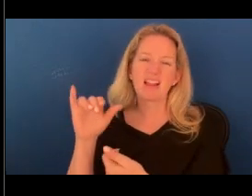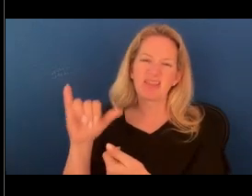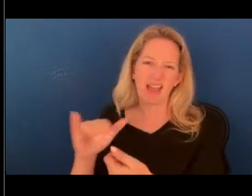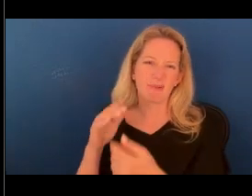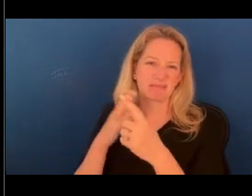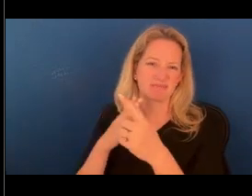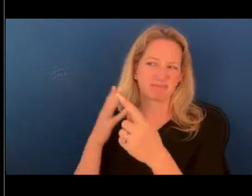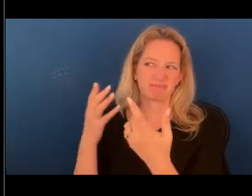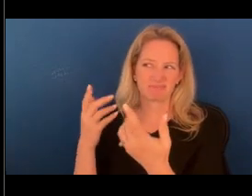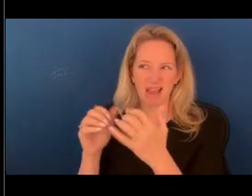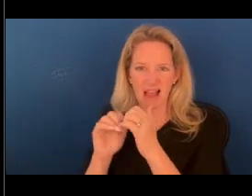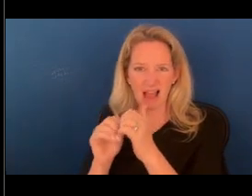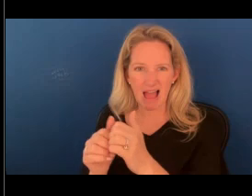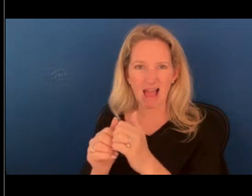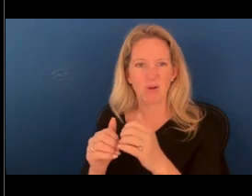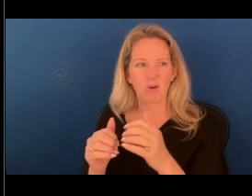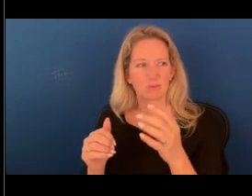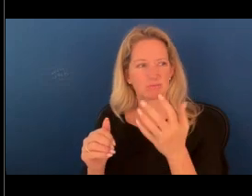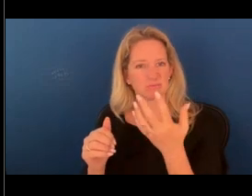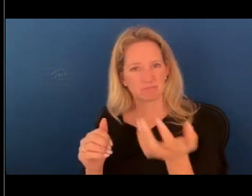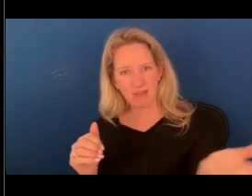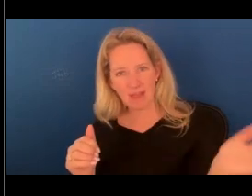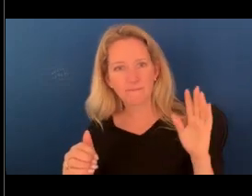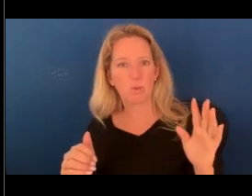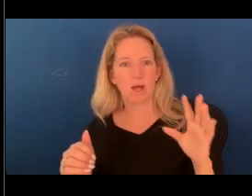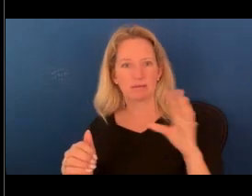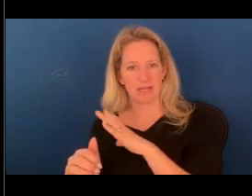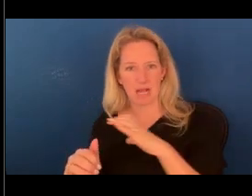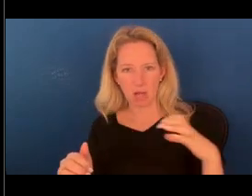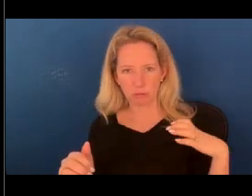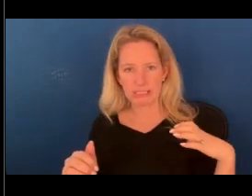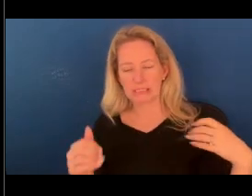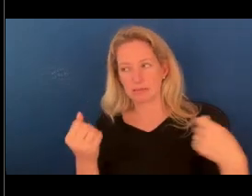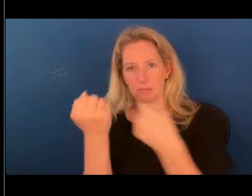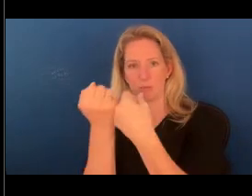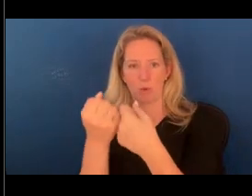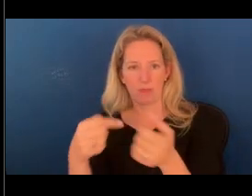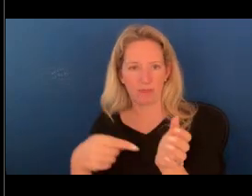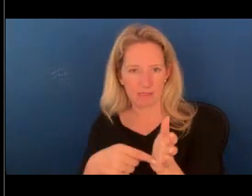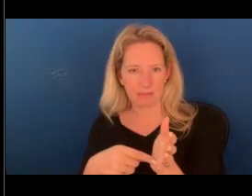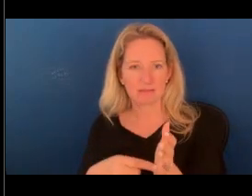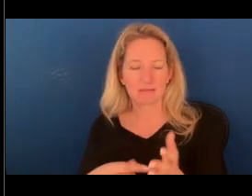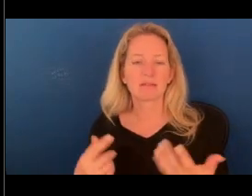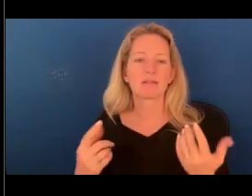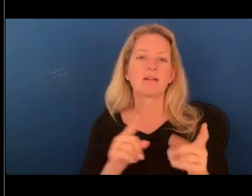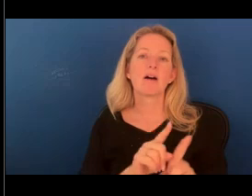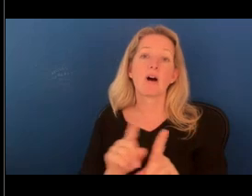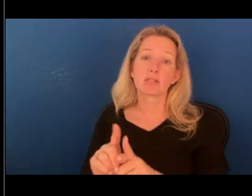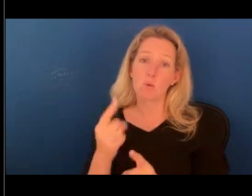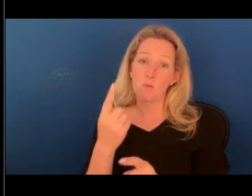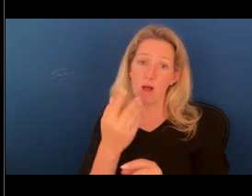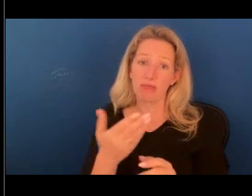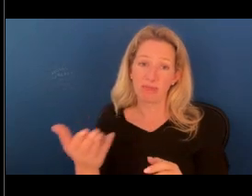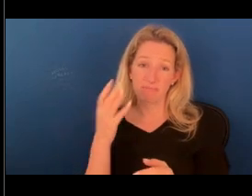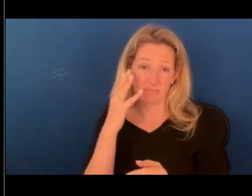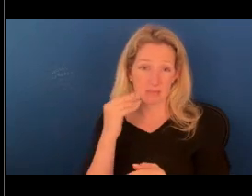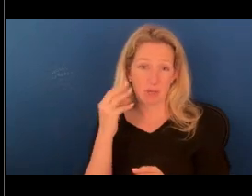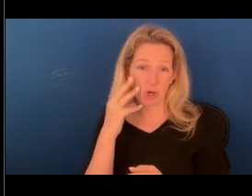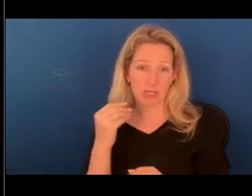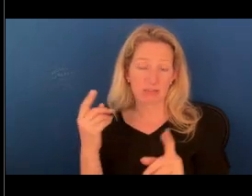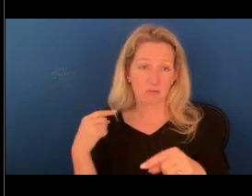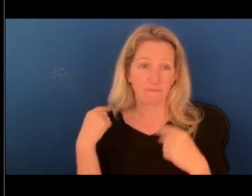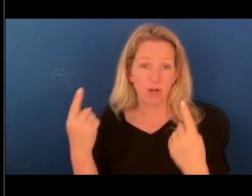at with how to make this appealing for everyone in Congress. And also, one thing I will say from my experience thus far